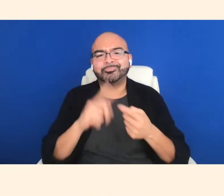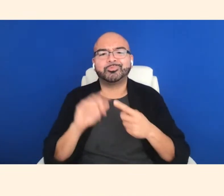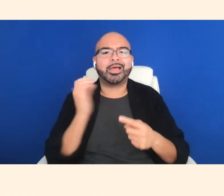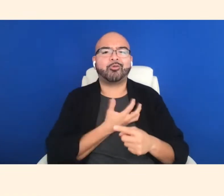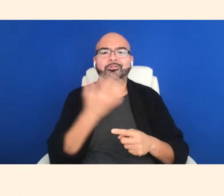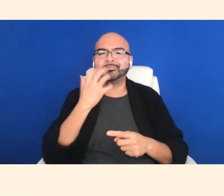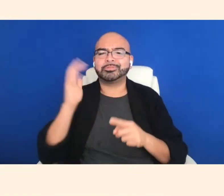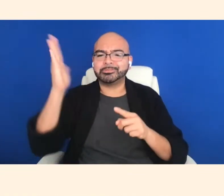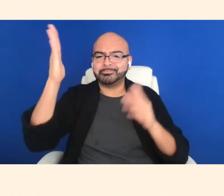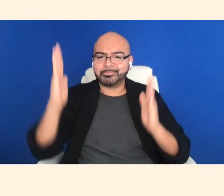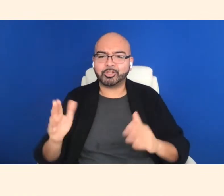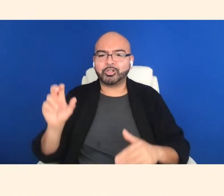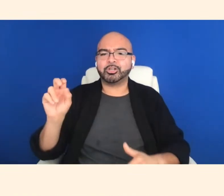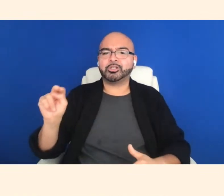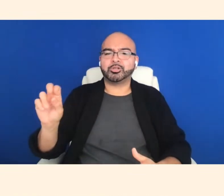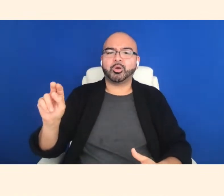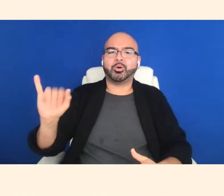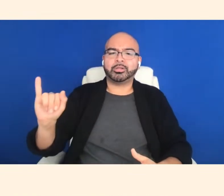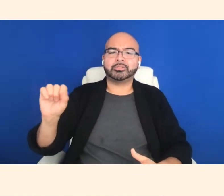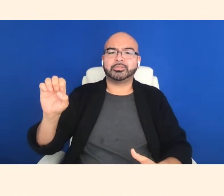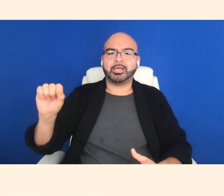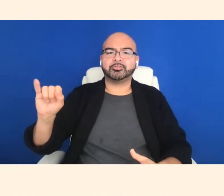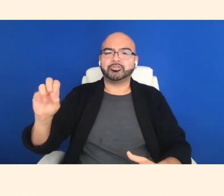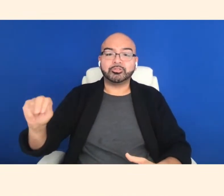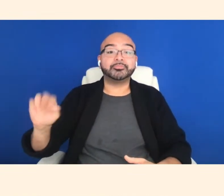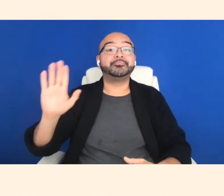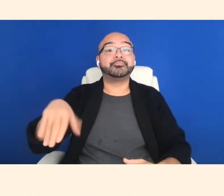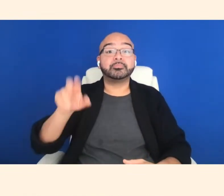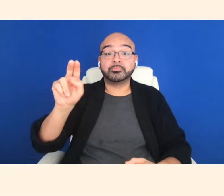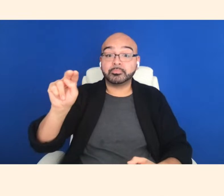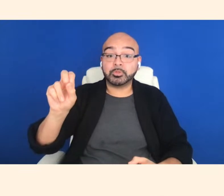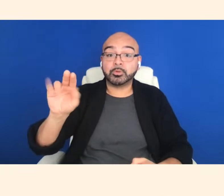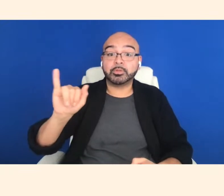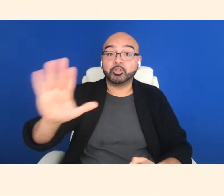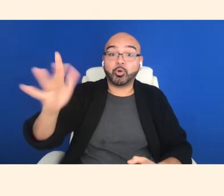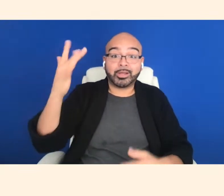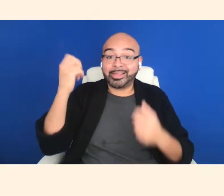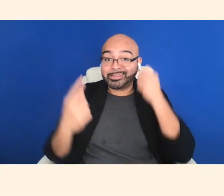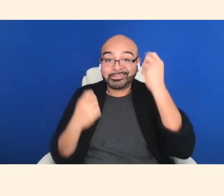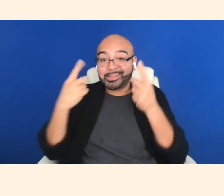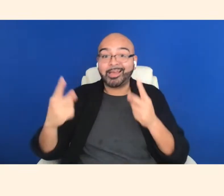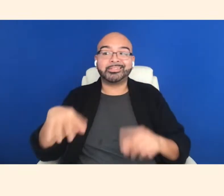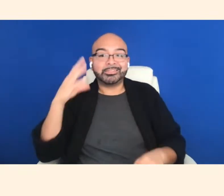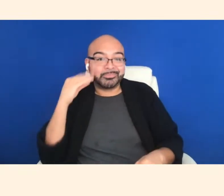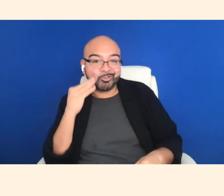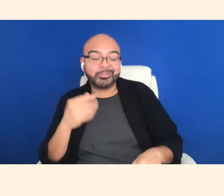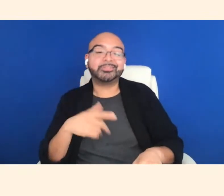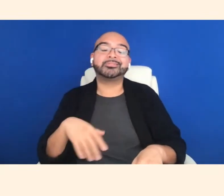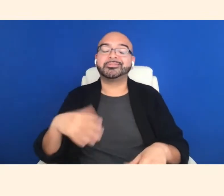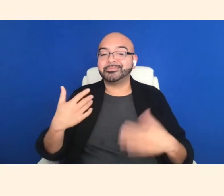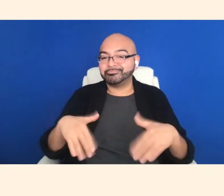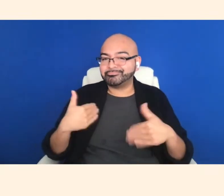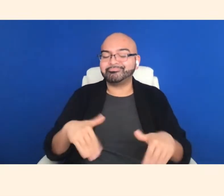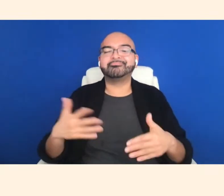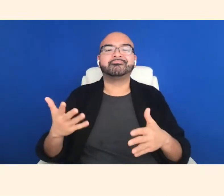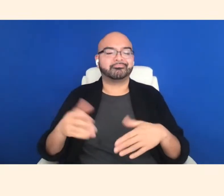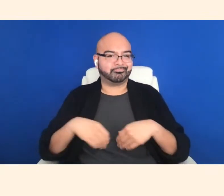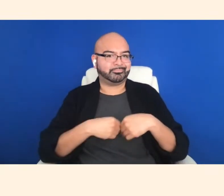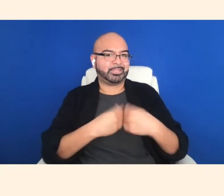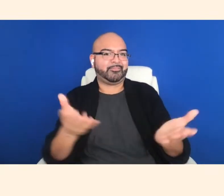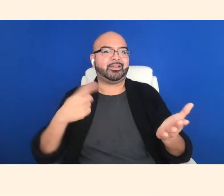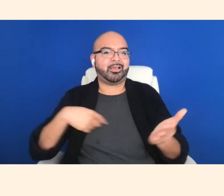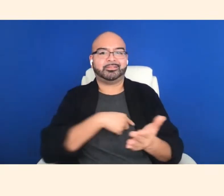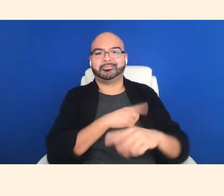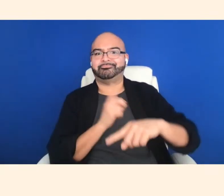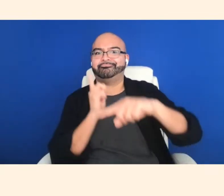speaker, Noni Session. Noni, your insights, your experience, your wisdom have cast a bright light on our symposium,